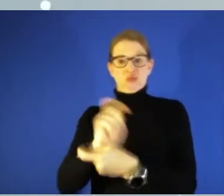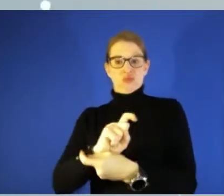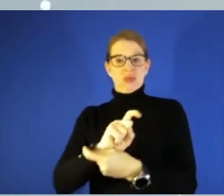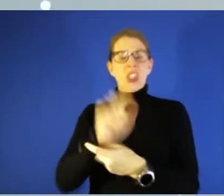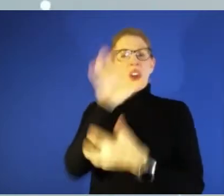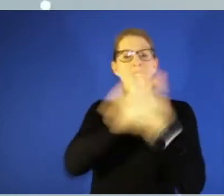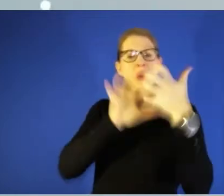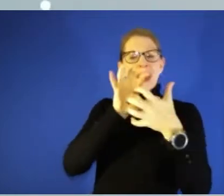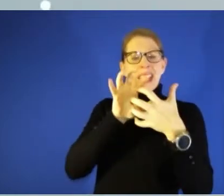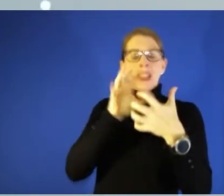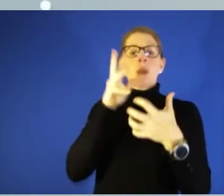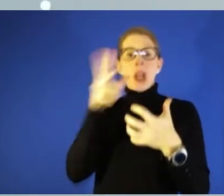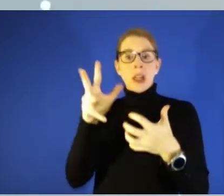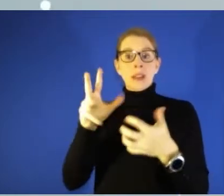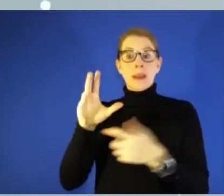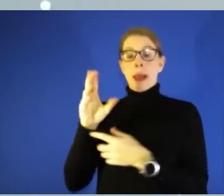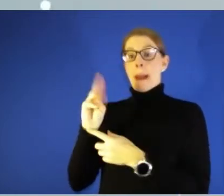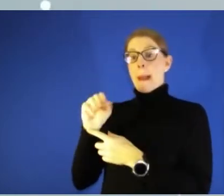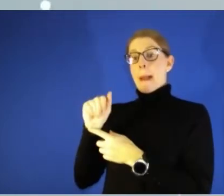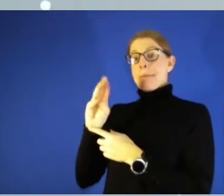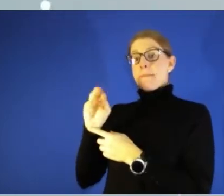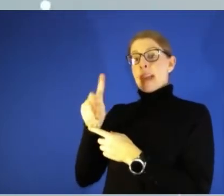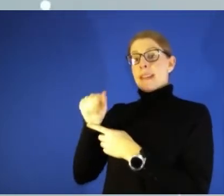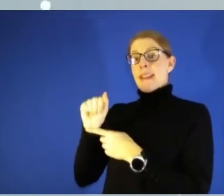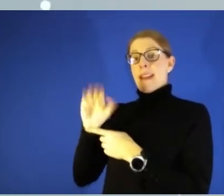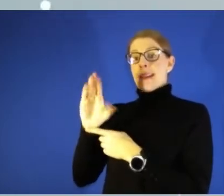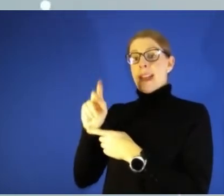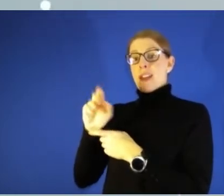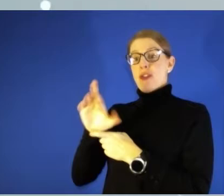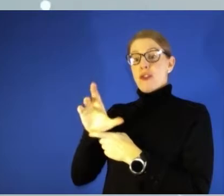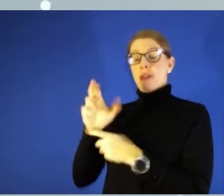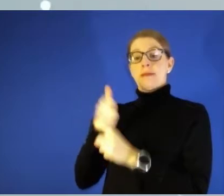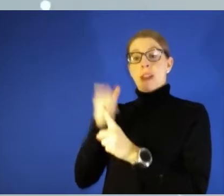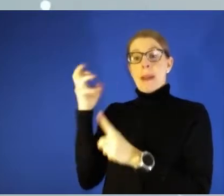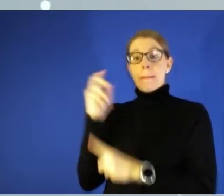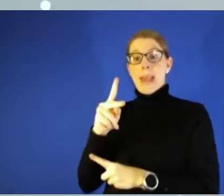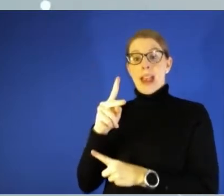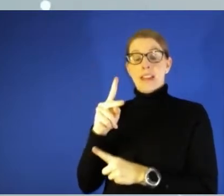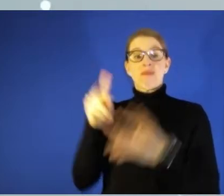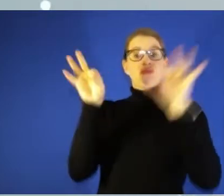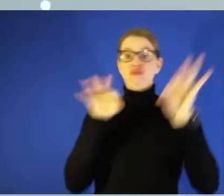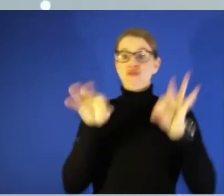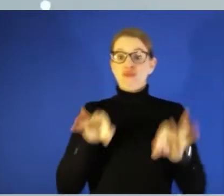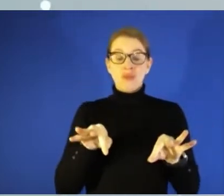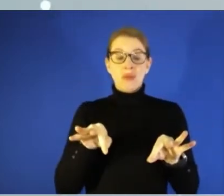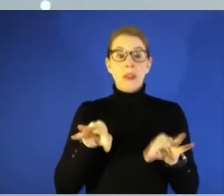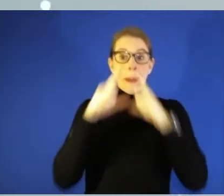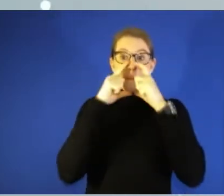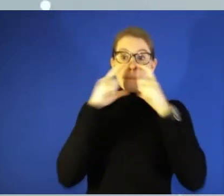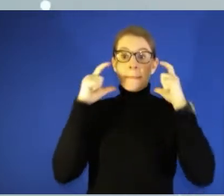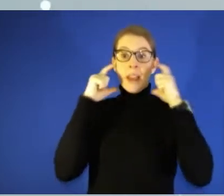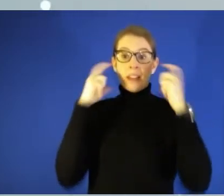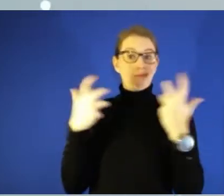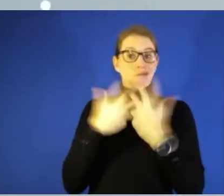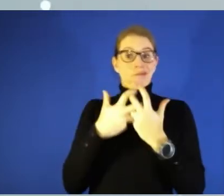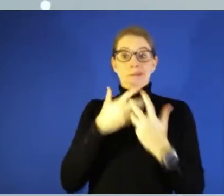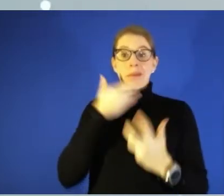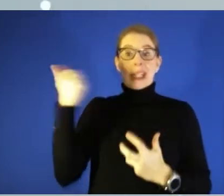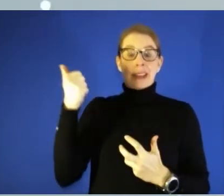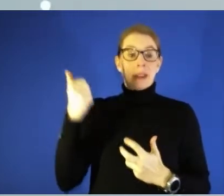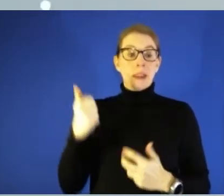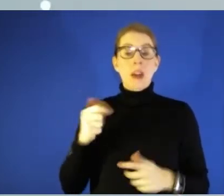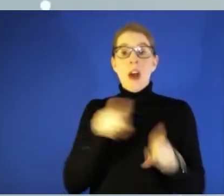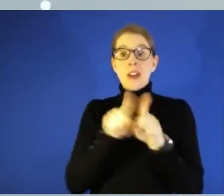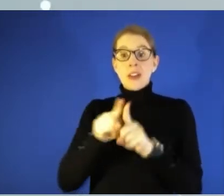Cackler, Director of Infection Prevention and Control, she is back with what you need to know to make sure you are best protected. Plus, also back, Dr.